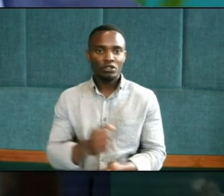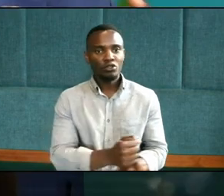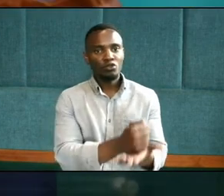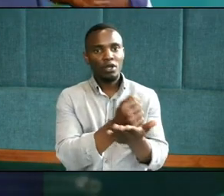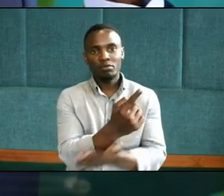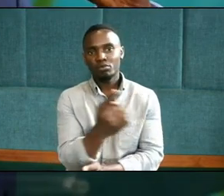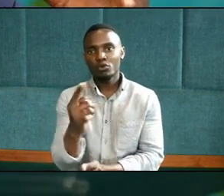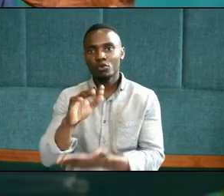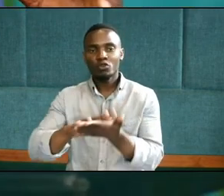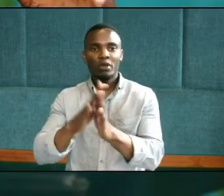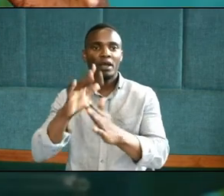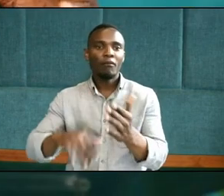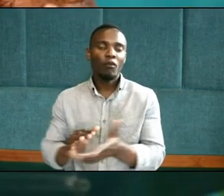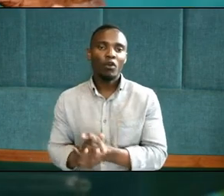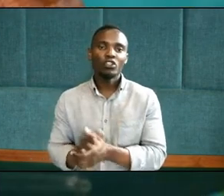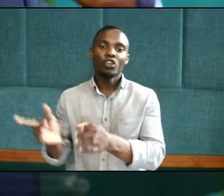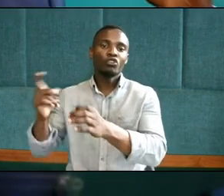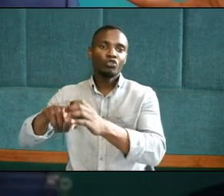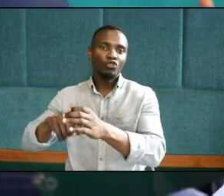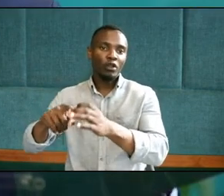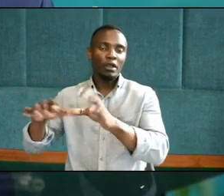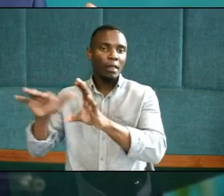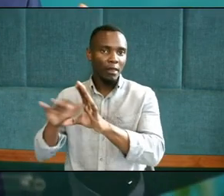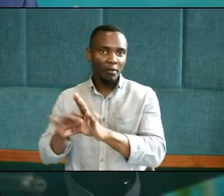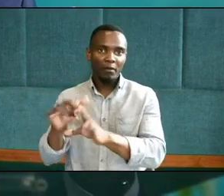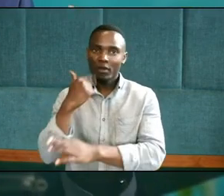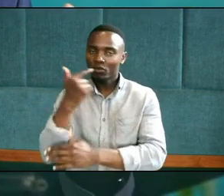to become part of this team, a